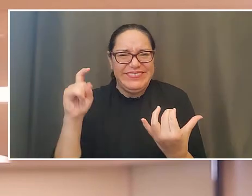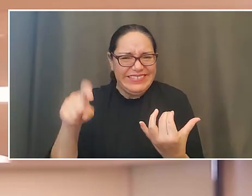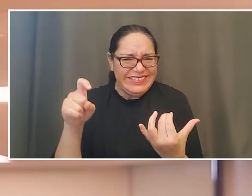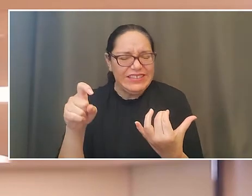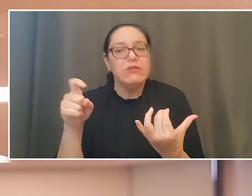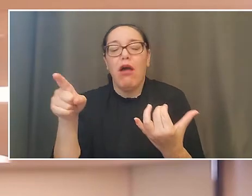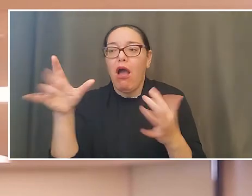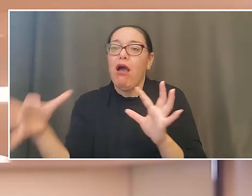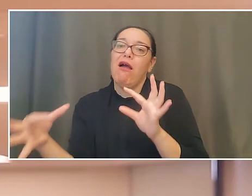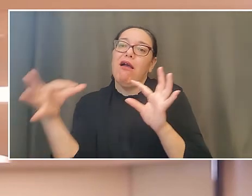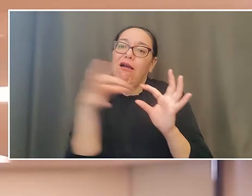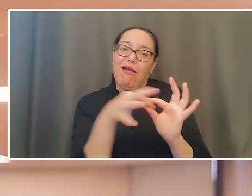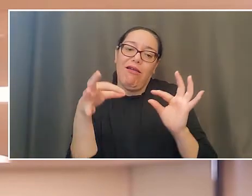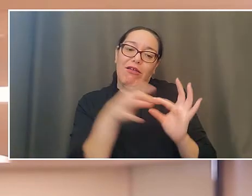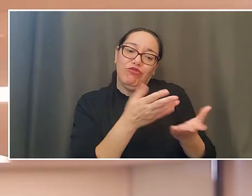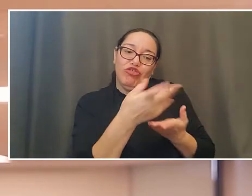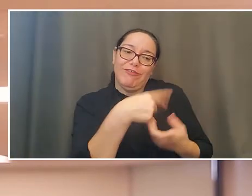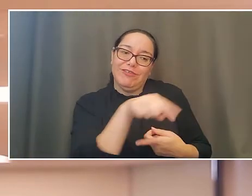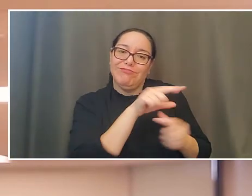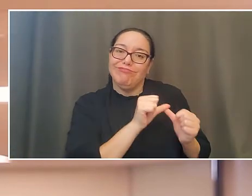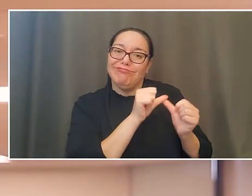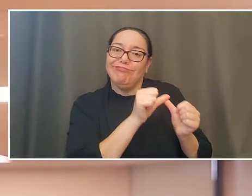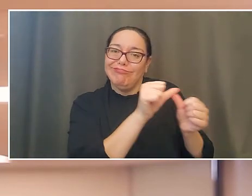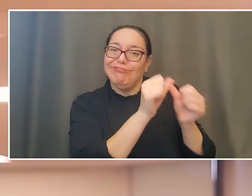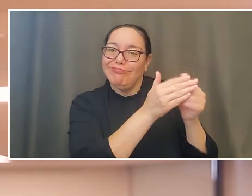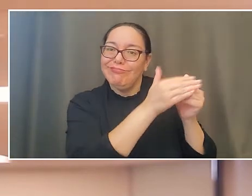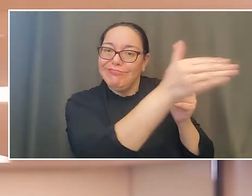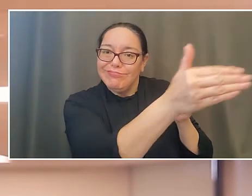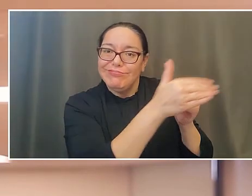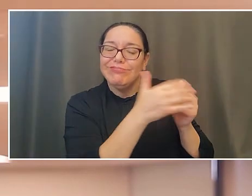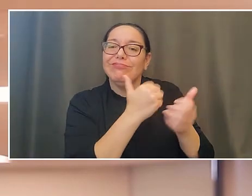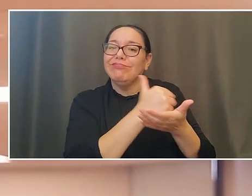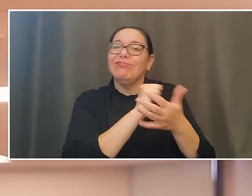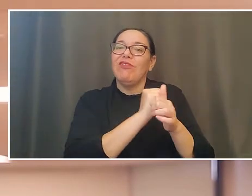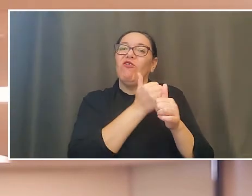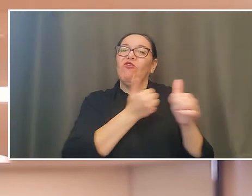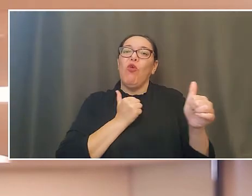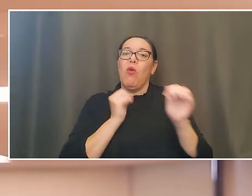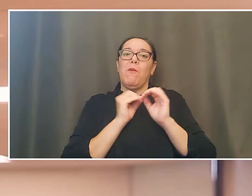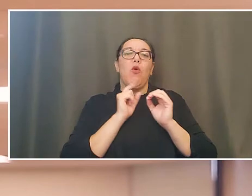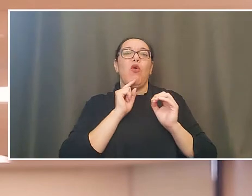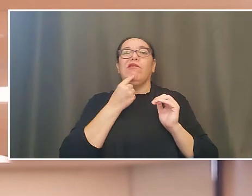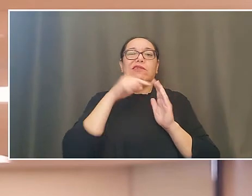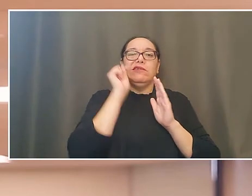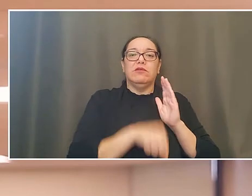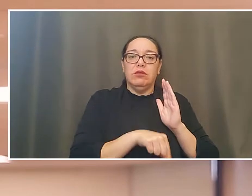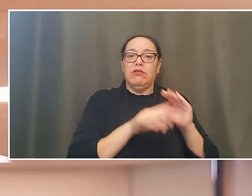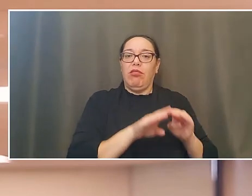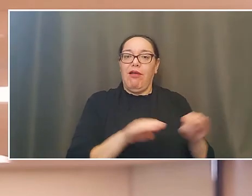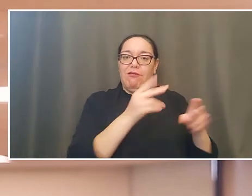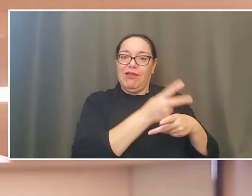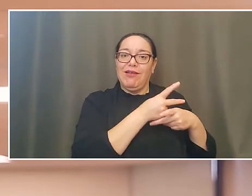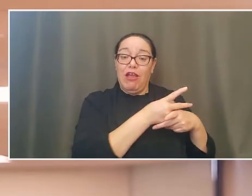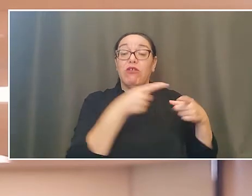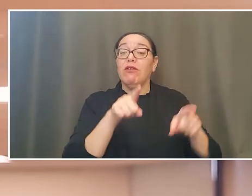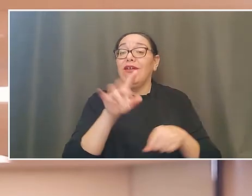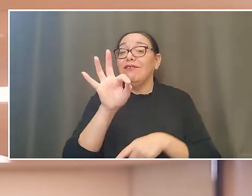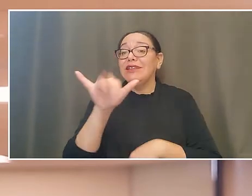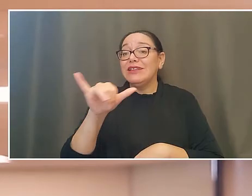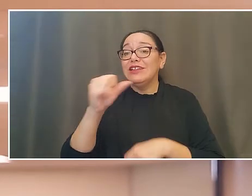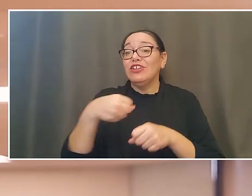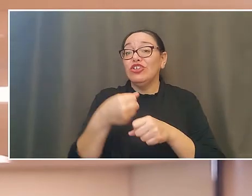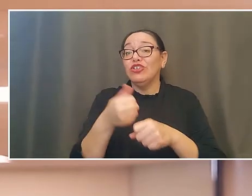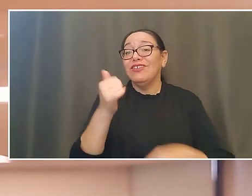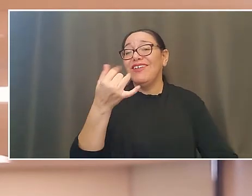them to ongoing services, while avoiding more acute levels of care. in fiscal year 18-19,